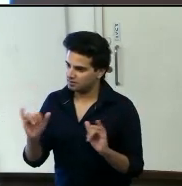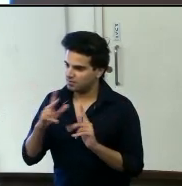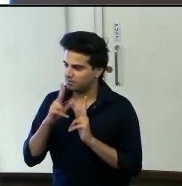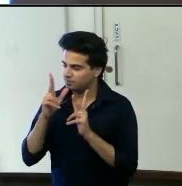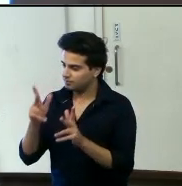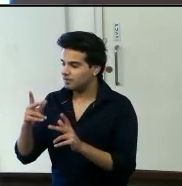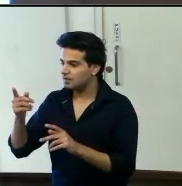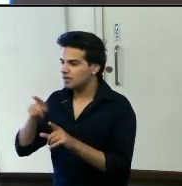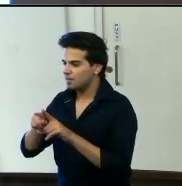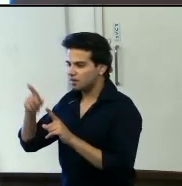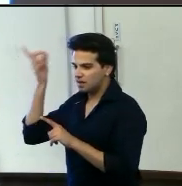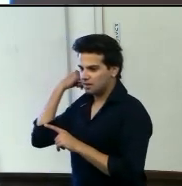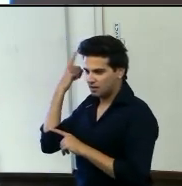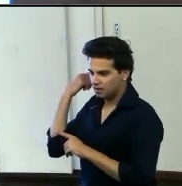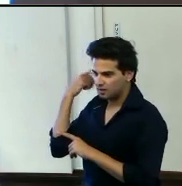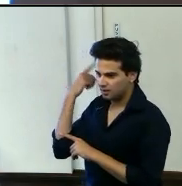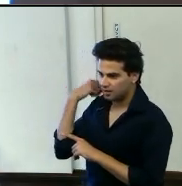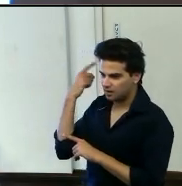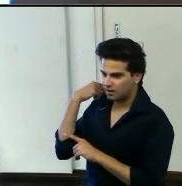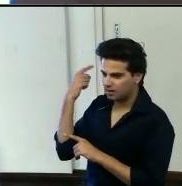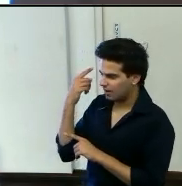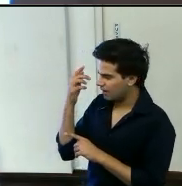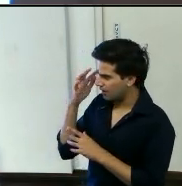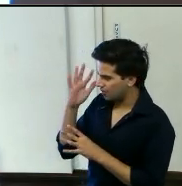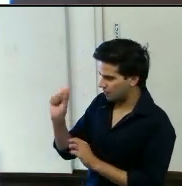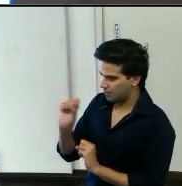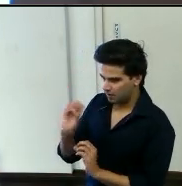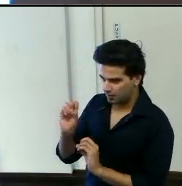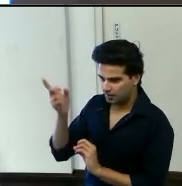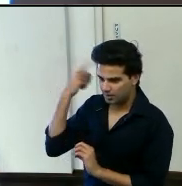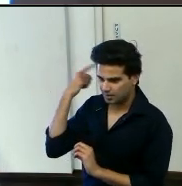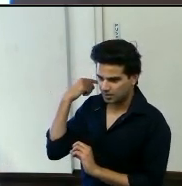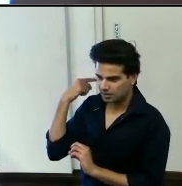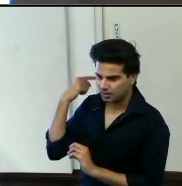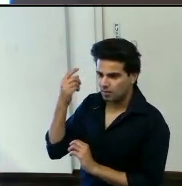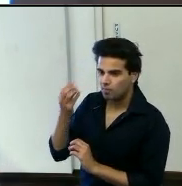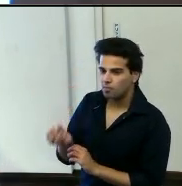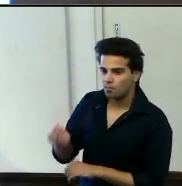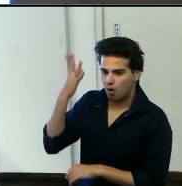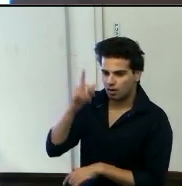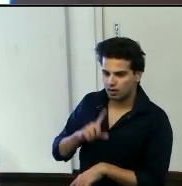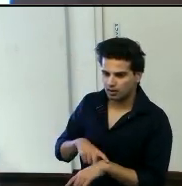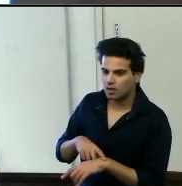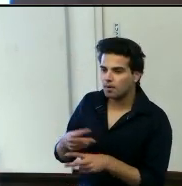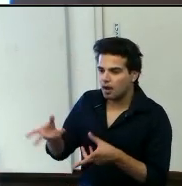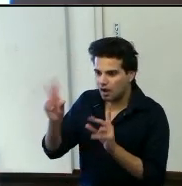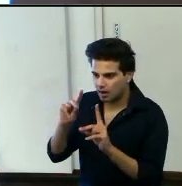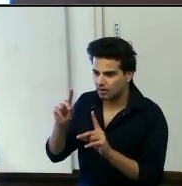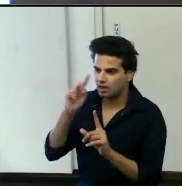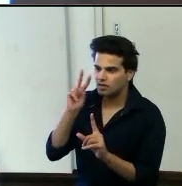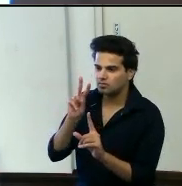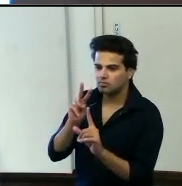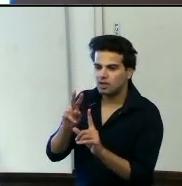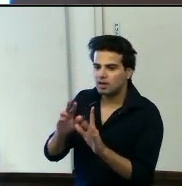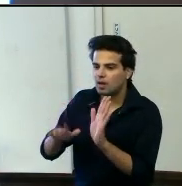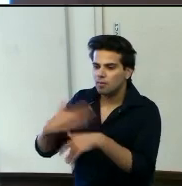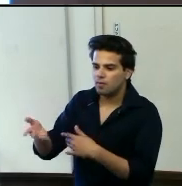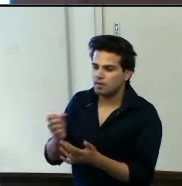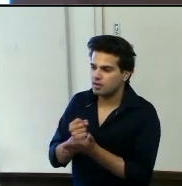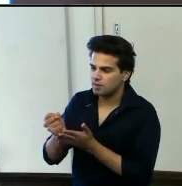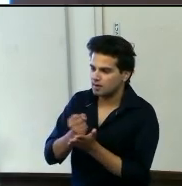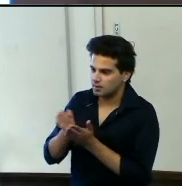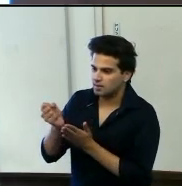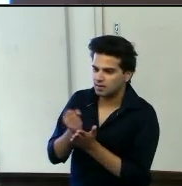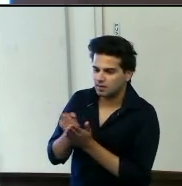like yesterday again, I don't know whether Vineet is here. In morning we were trying to again go further. Yesterday also we had